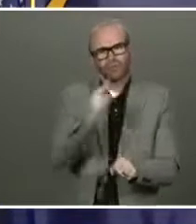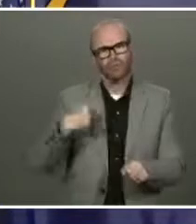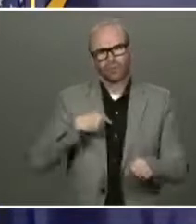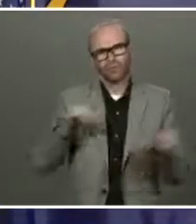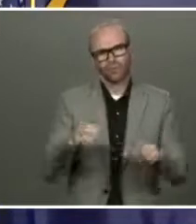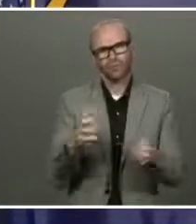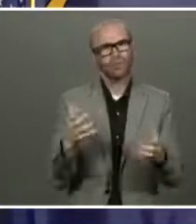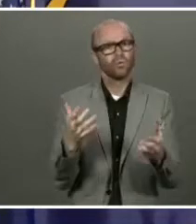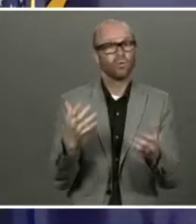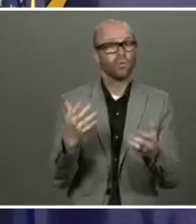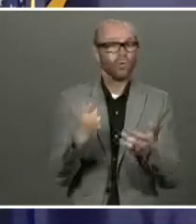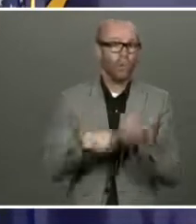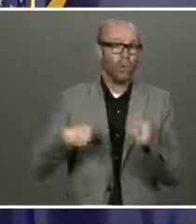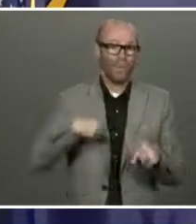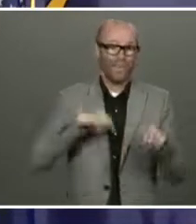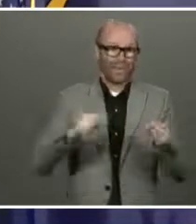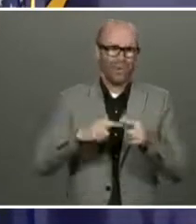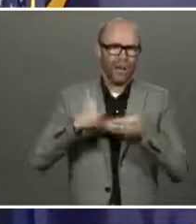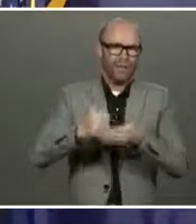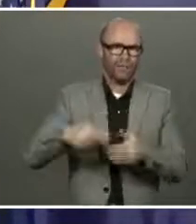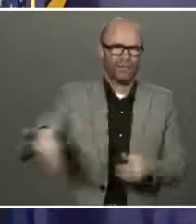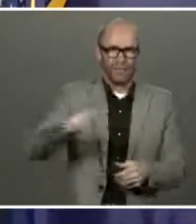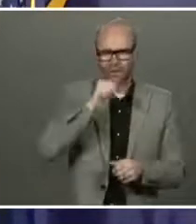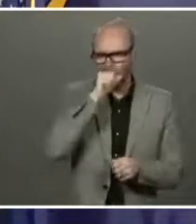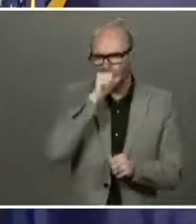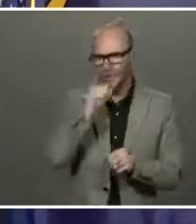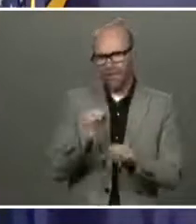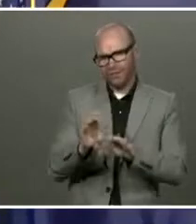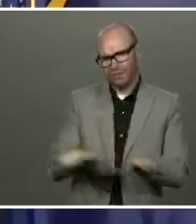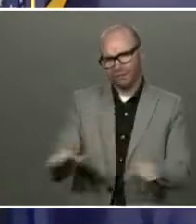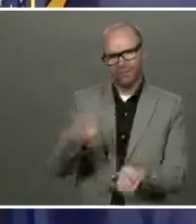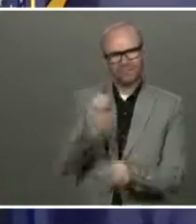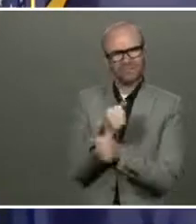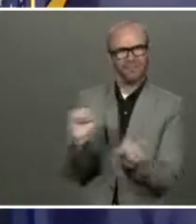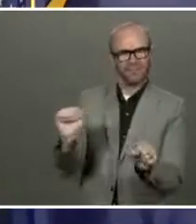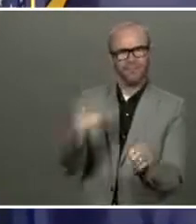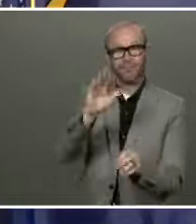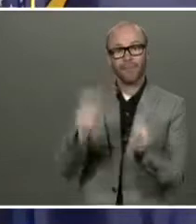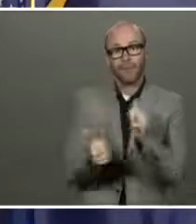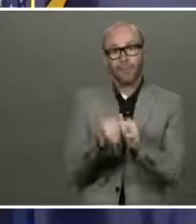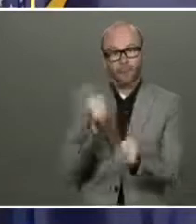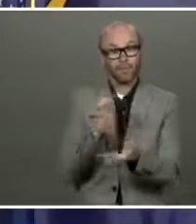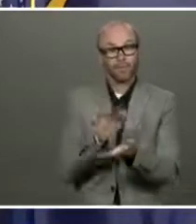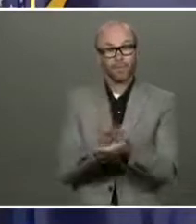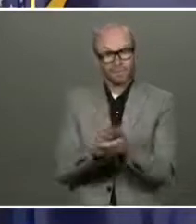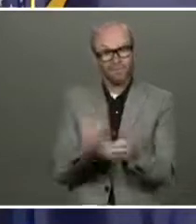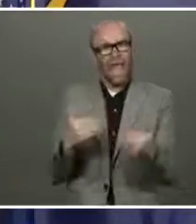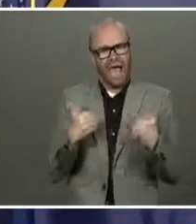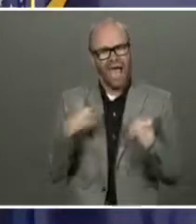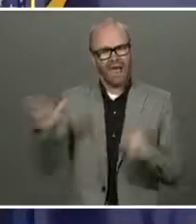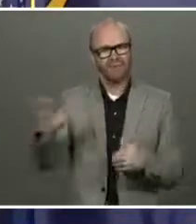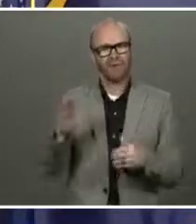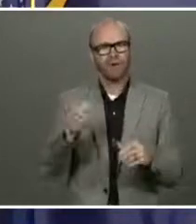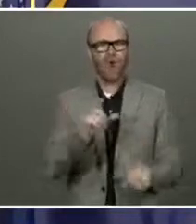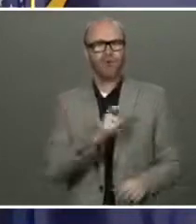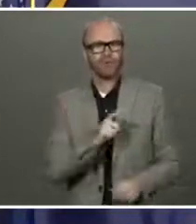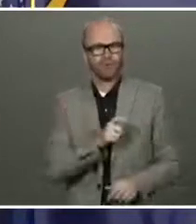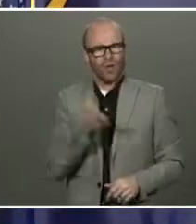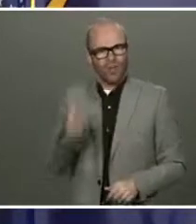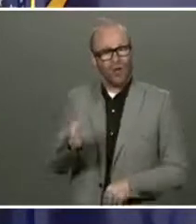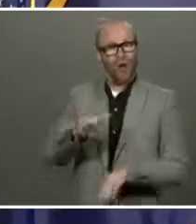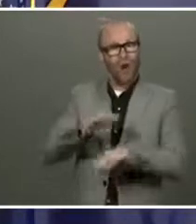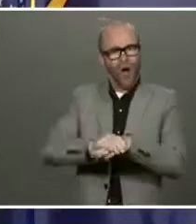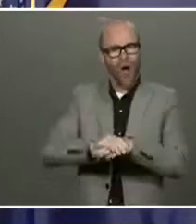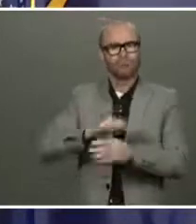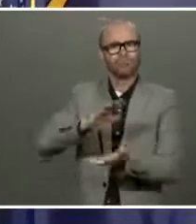keep students safe. We have resource officers in many of our schools, not all of our schools, but many of our schools have resource officers that are there